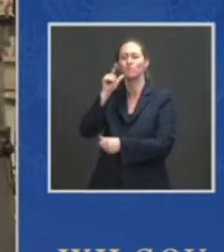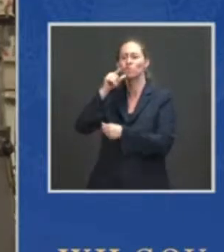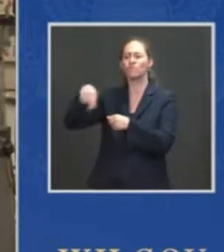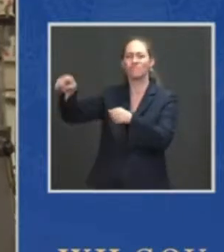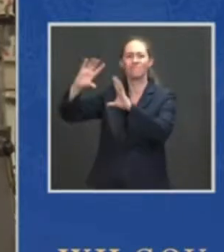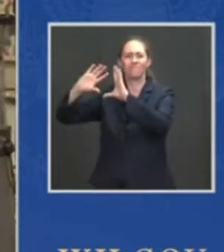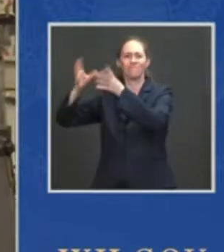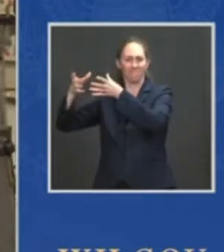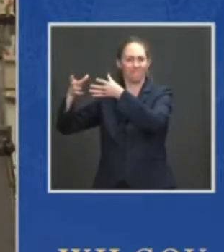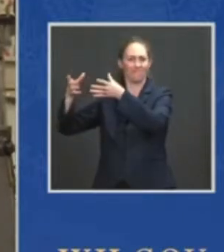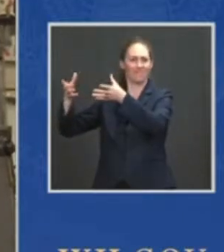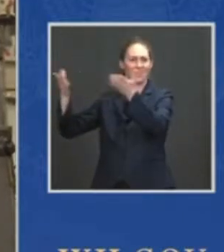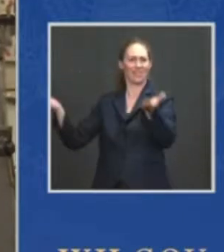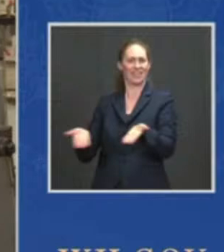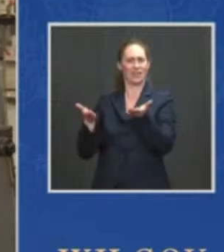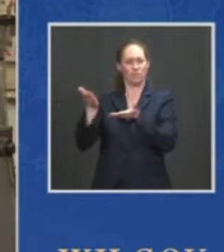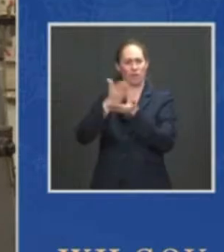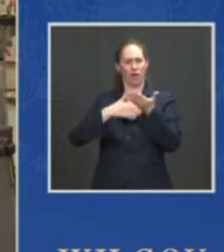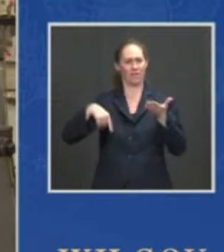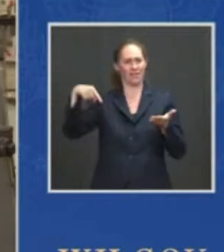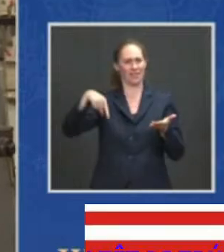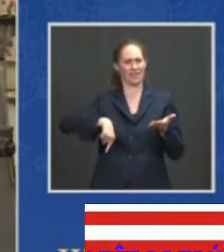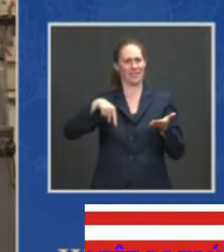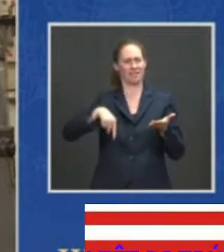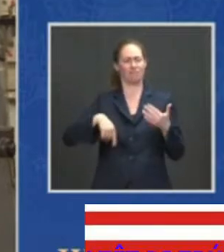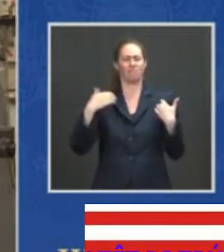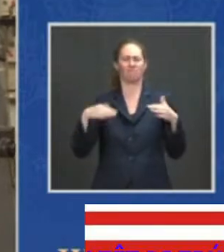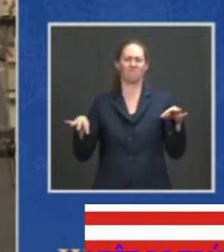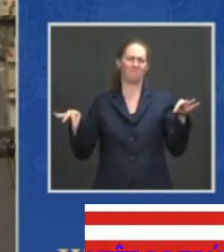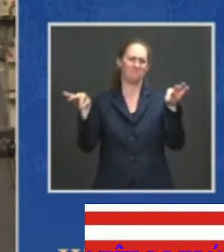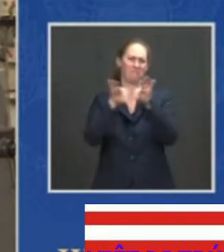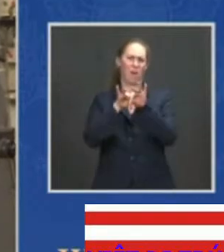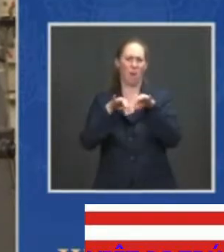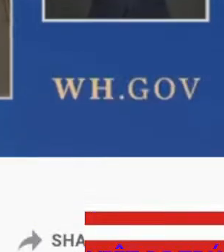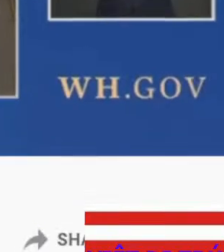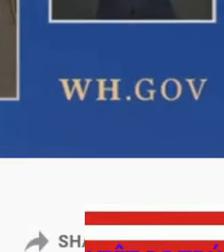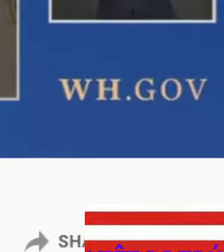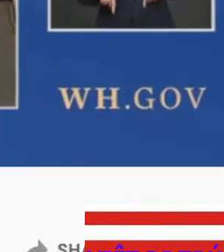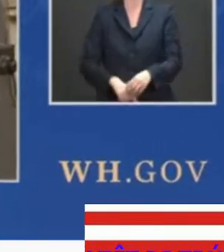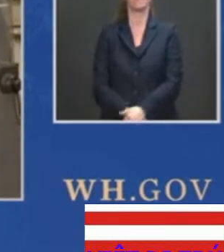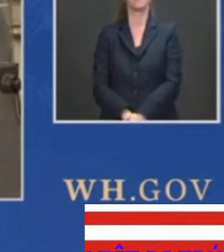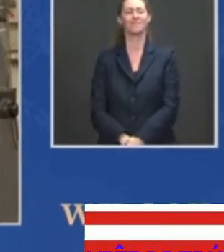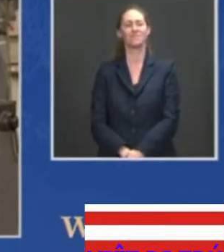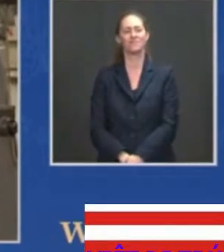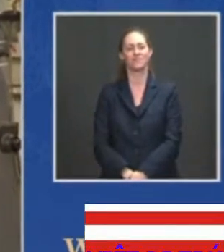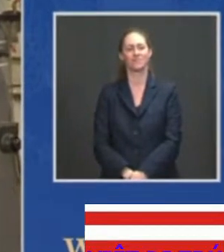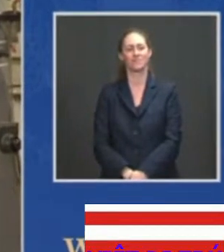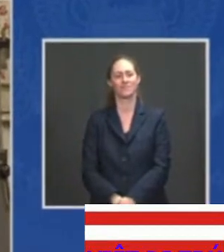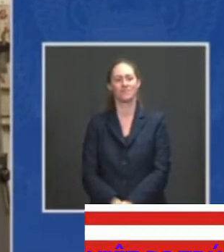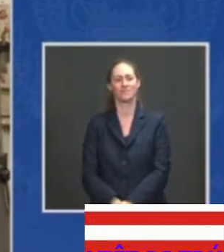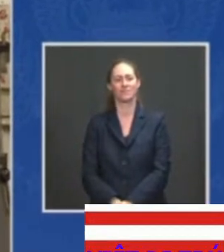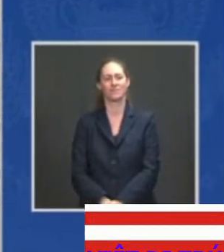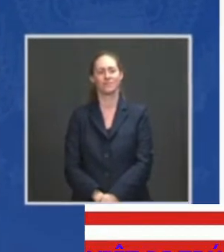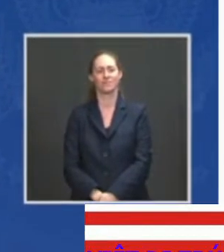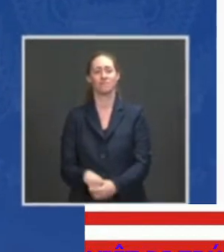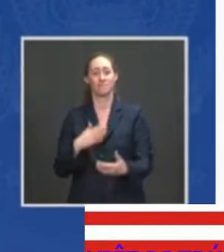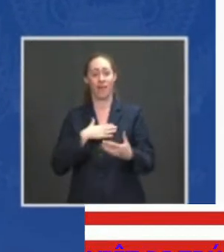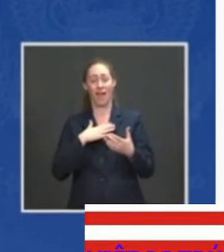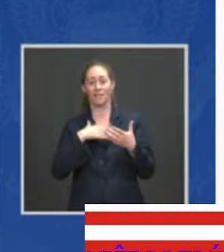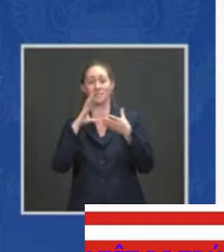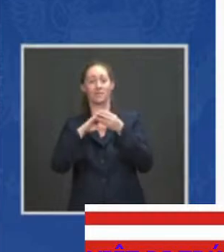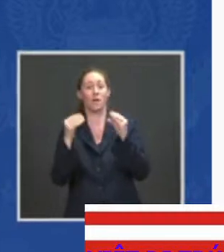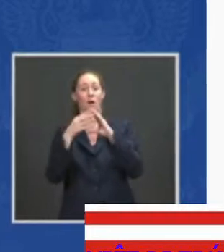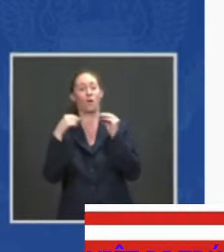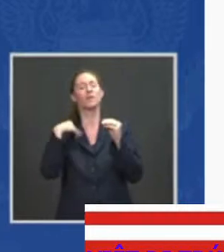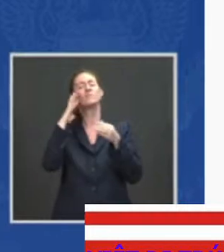event. Briefly, I'd like to talk about my story, what led me here today, if you guys have the time.